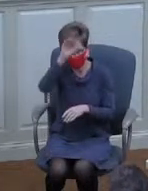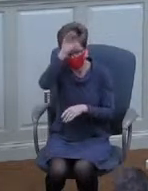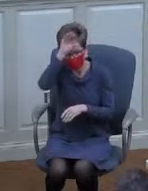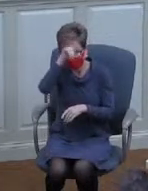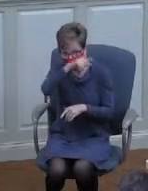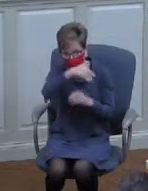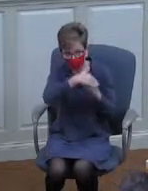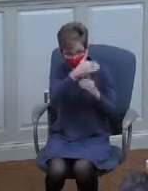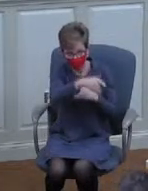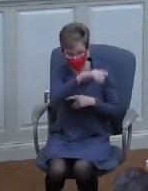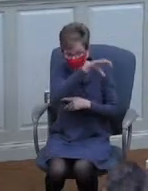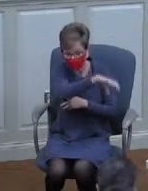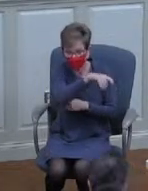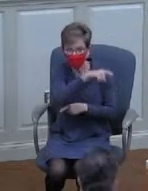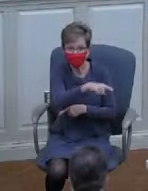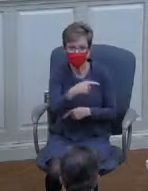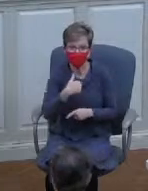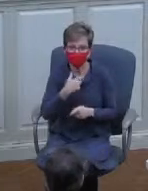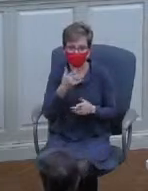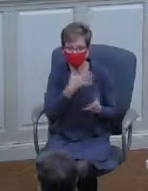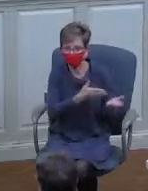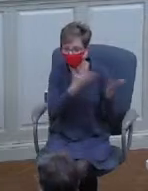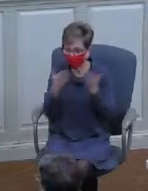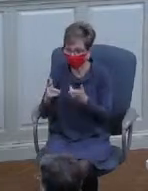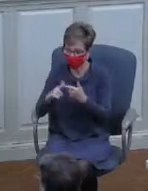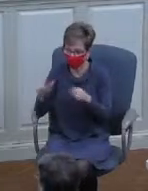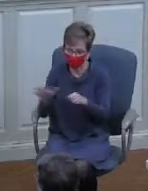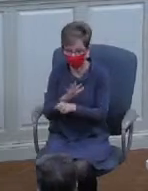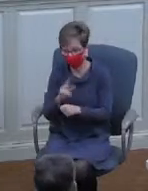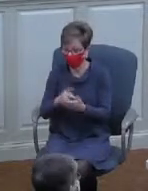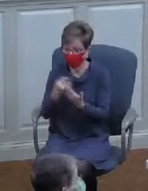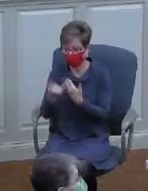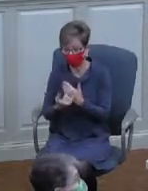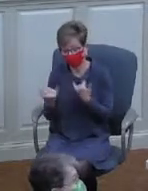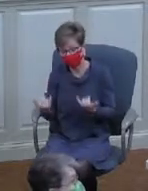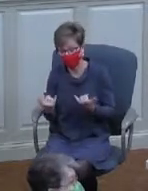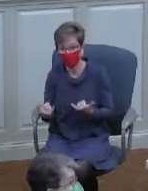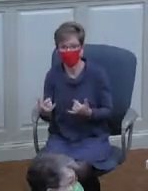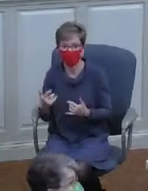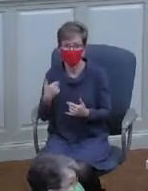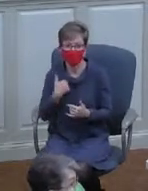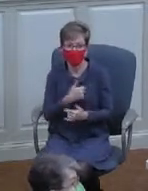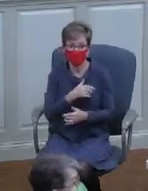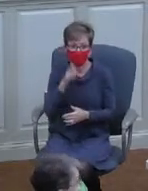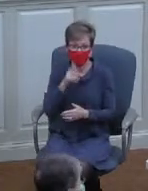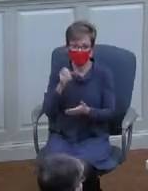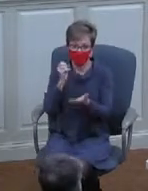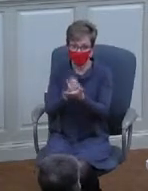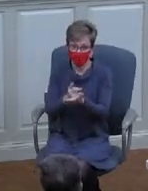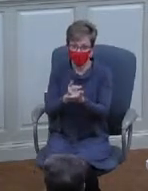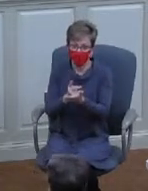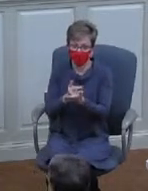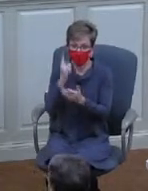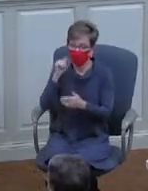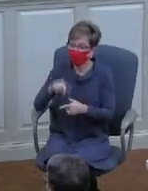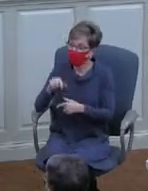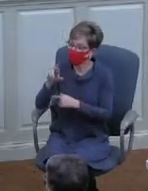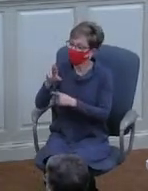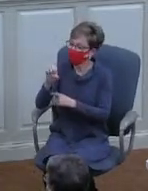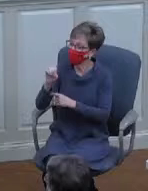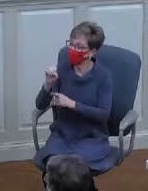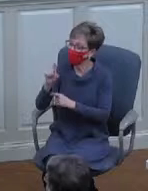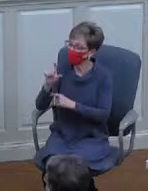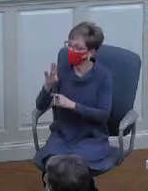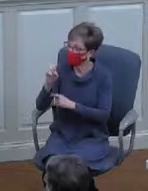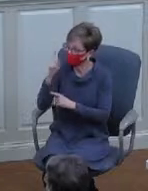door, and we're just kind of bringing them on board for the full project at this point. So we will need approval with this resolution to create